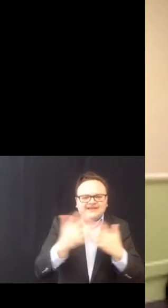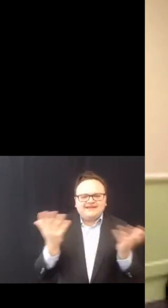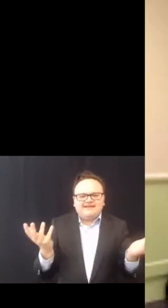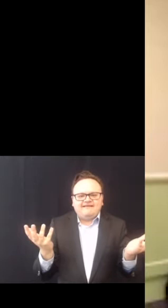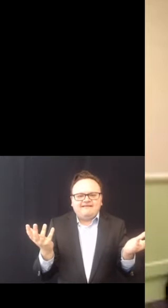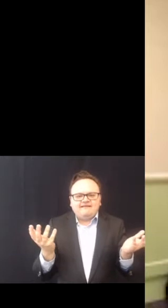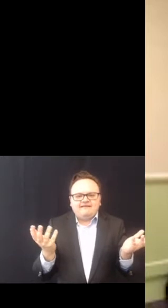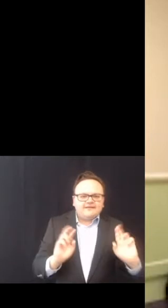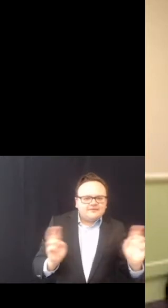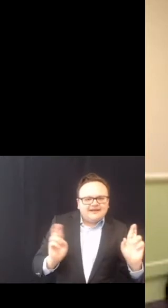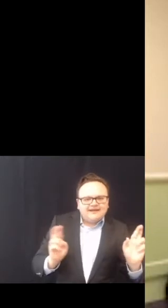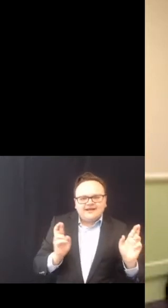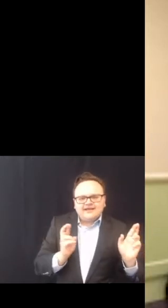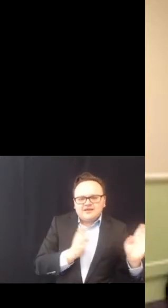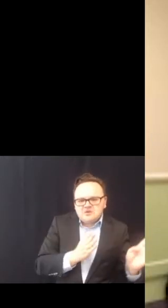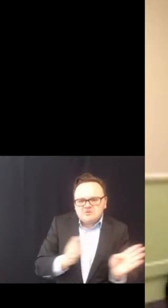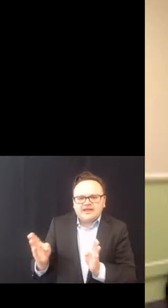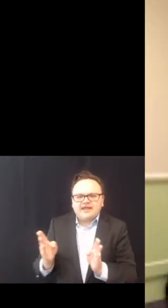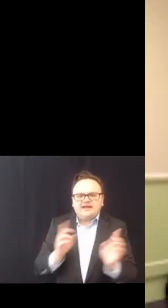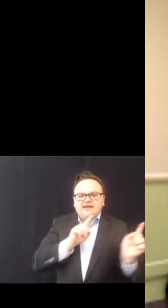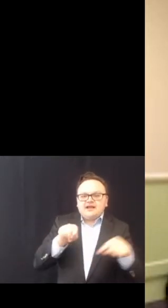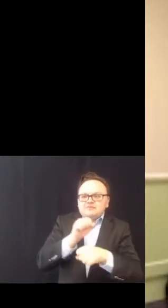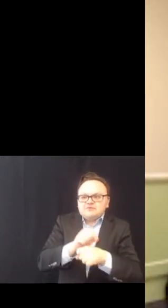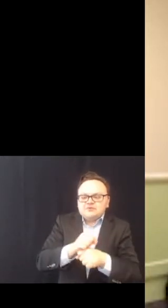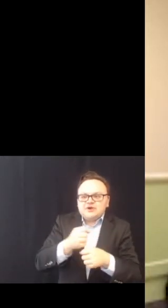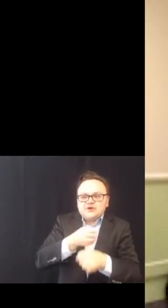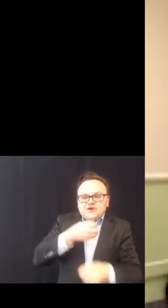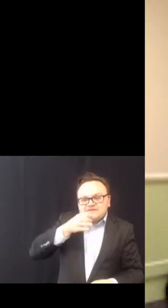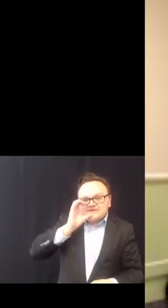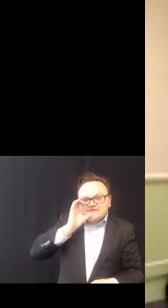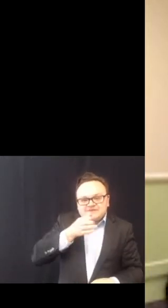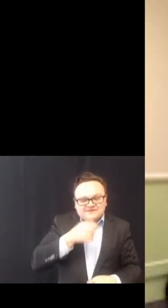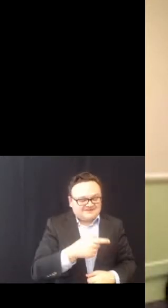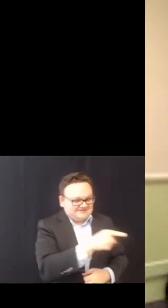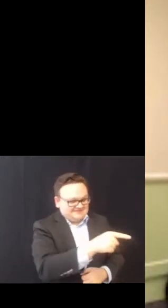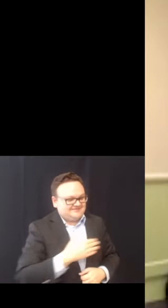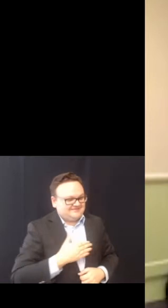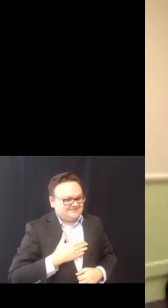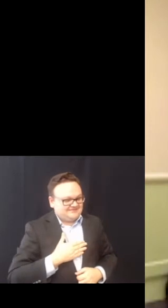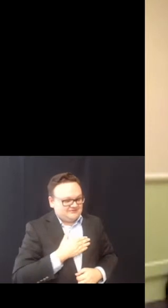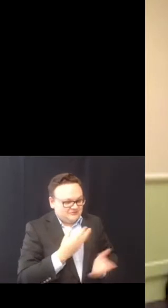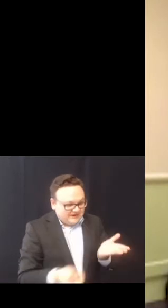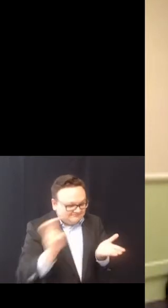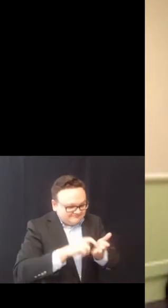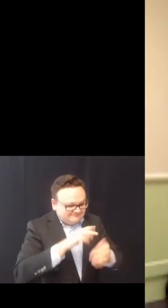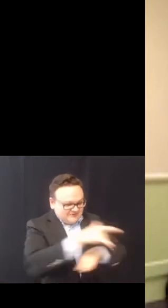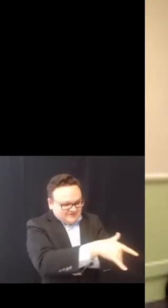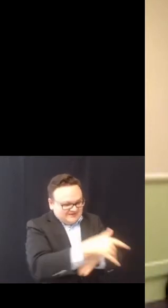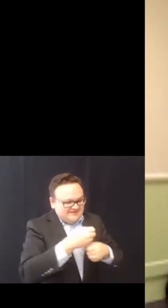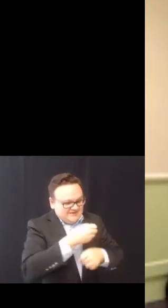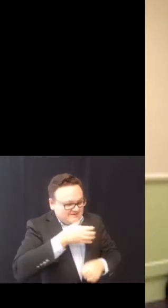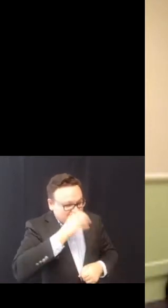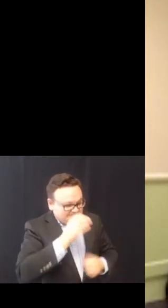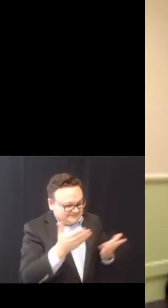getting for the day and get some coffee. Yeah, so getting up early, Mm-hmm. getting to drink coffee at work. Yes. Nice.